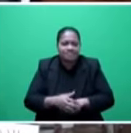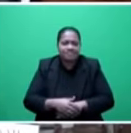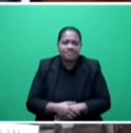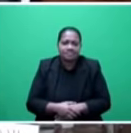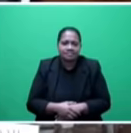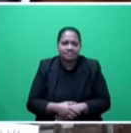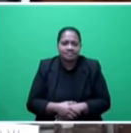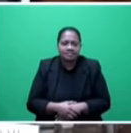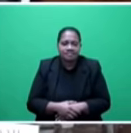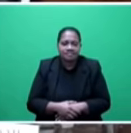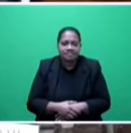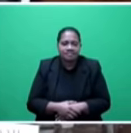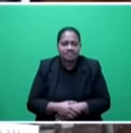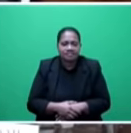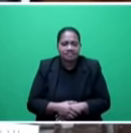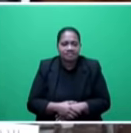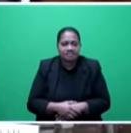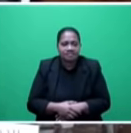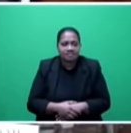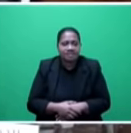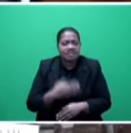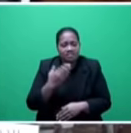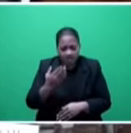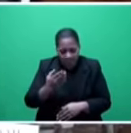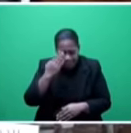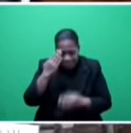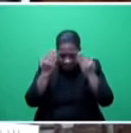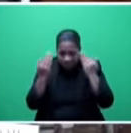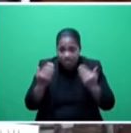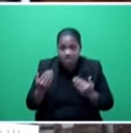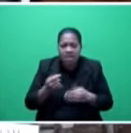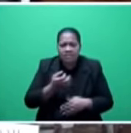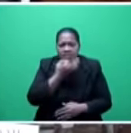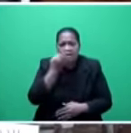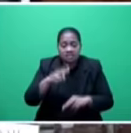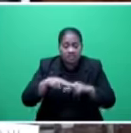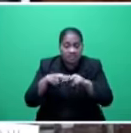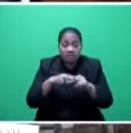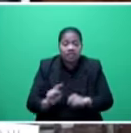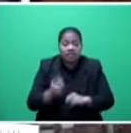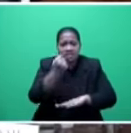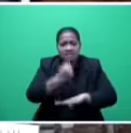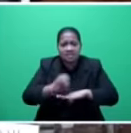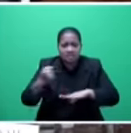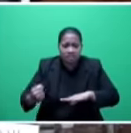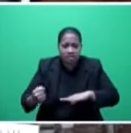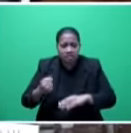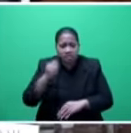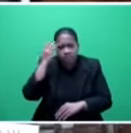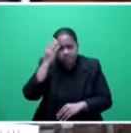today. In view of this, Mr. Speaker, sir, I urge the Fiji First Government to consider